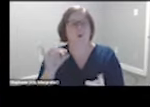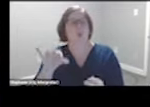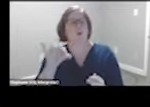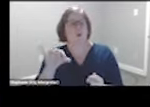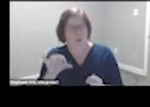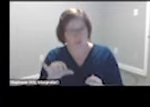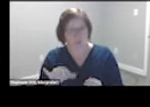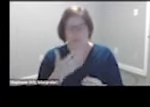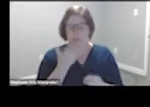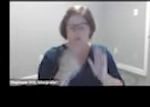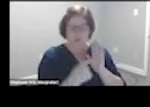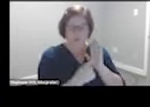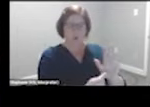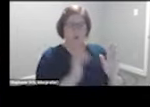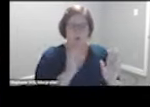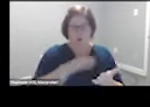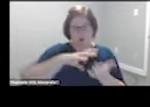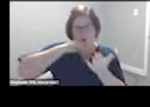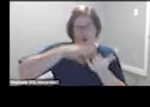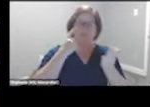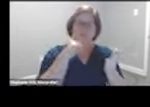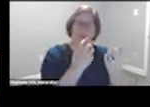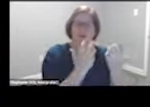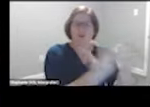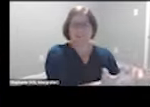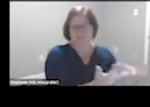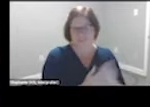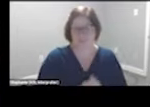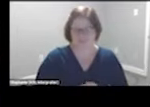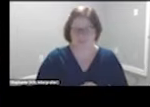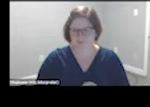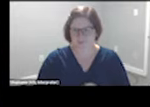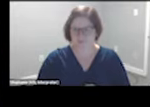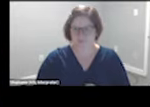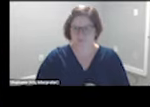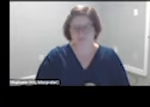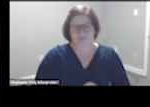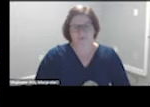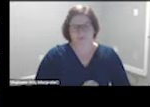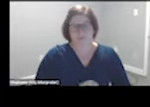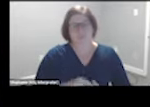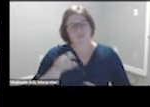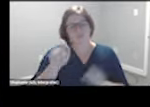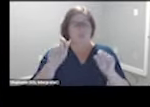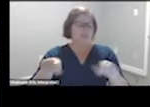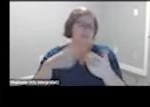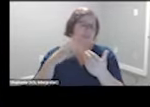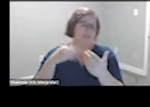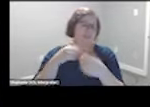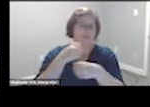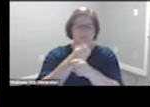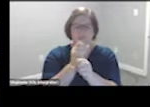better shows or better learning for the audience. And of course, you can easily estimate and then expect that we should